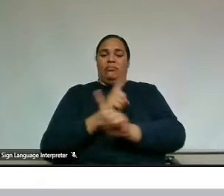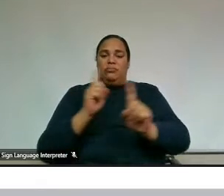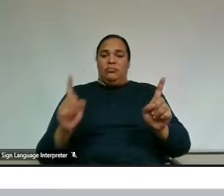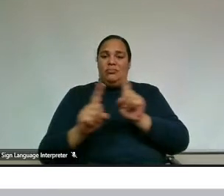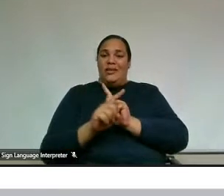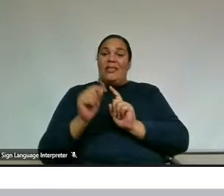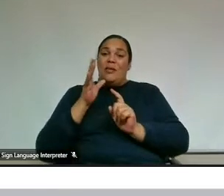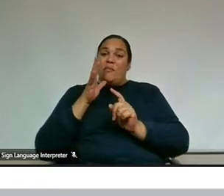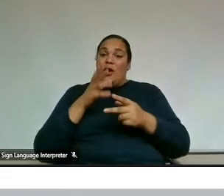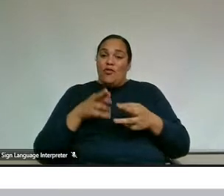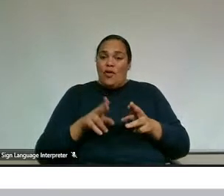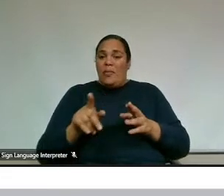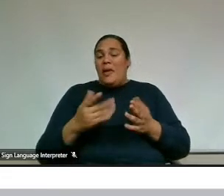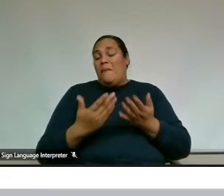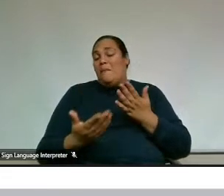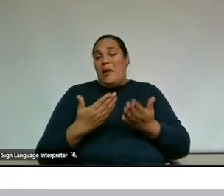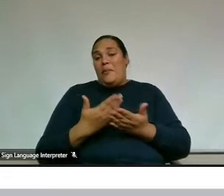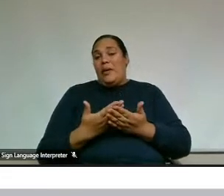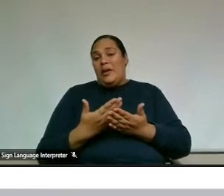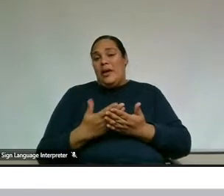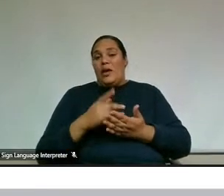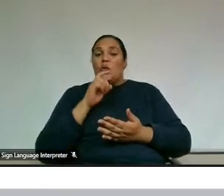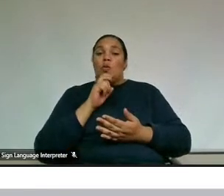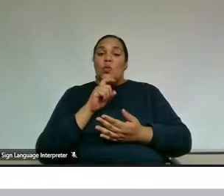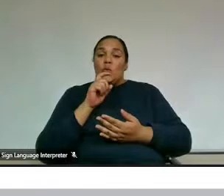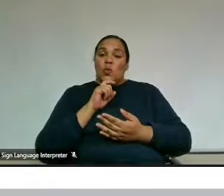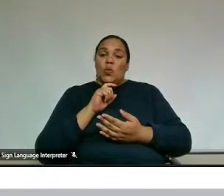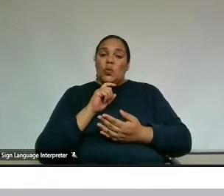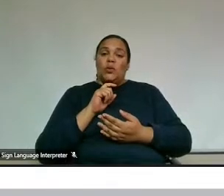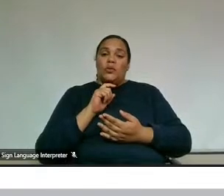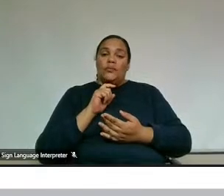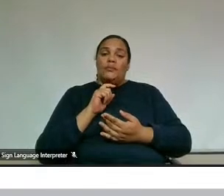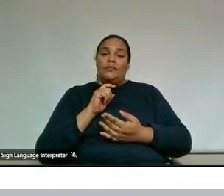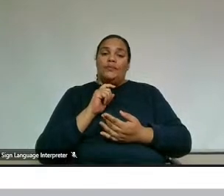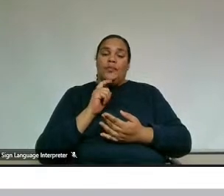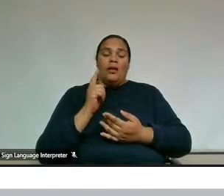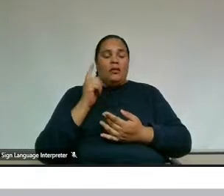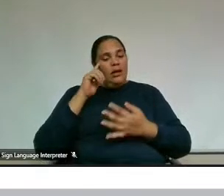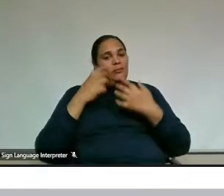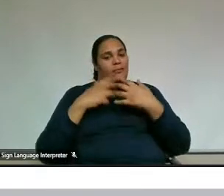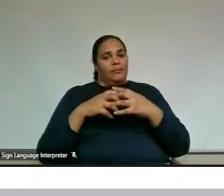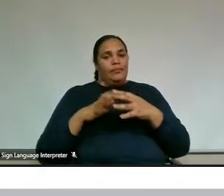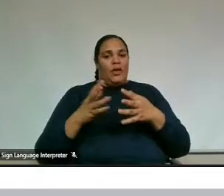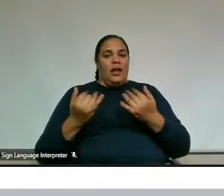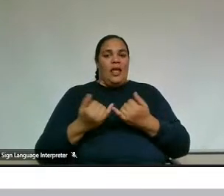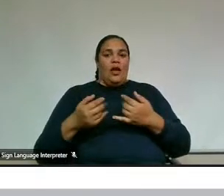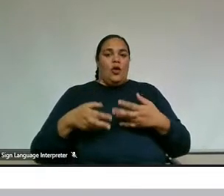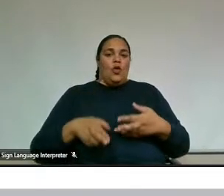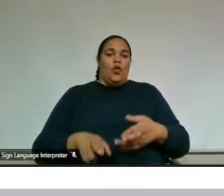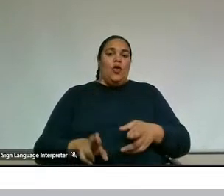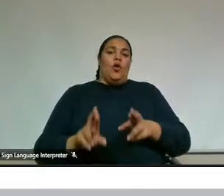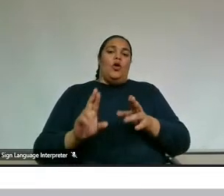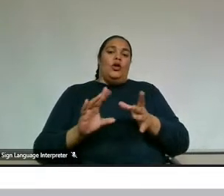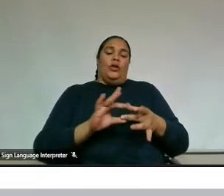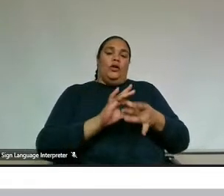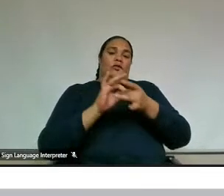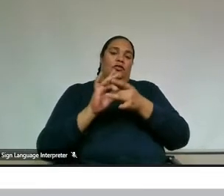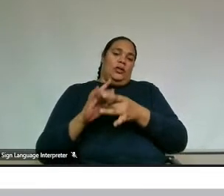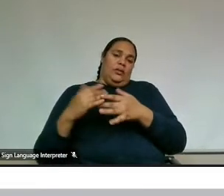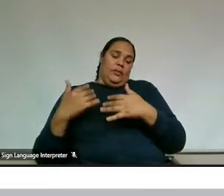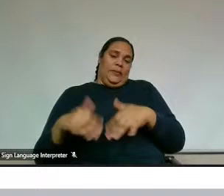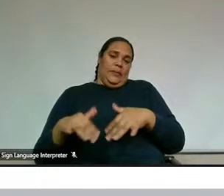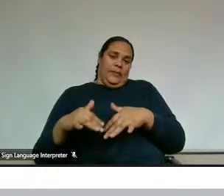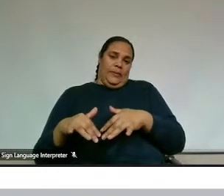main road, it could be utilized, considered as a road of joint